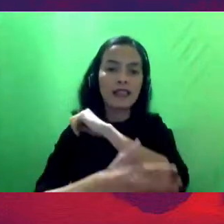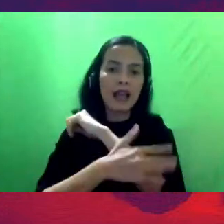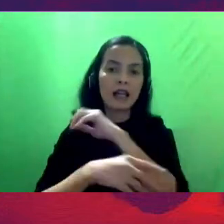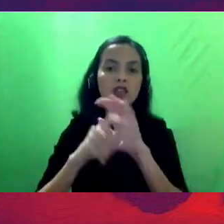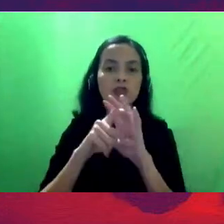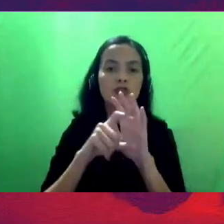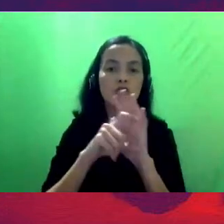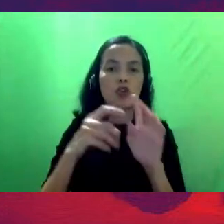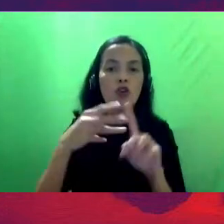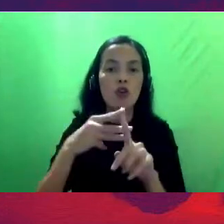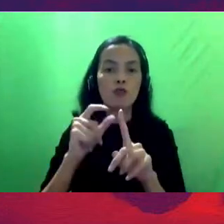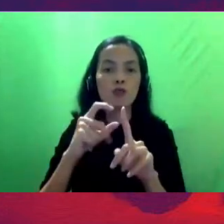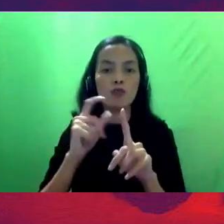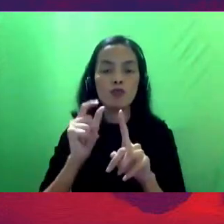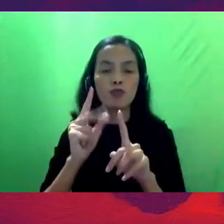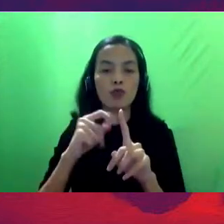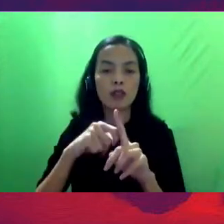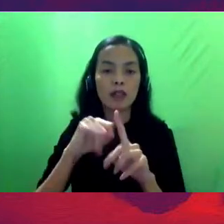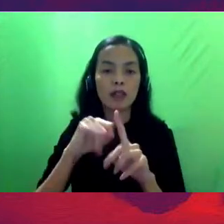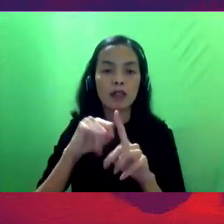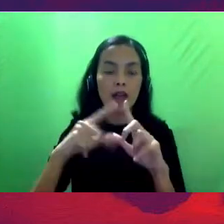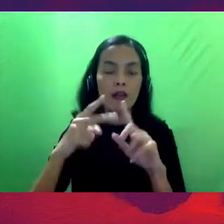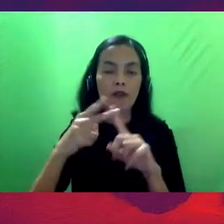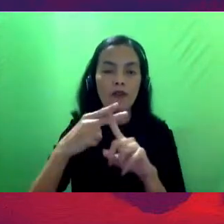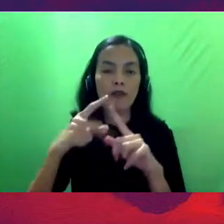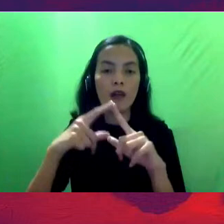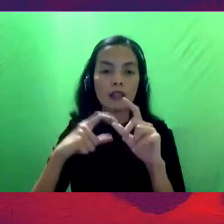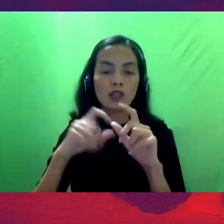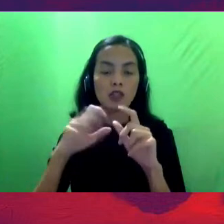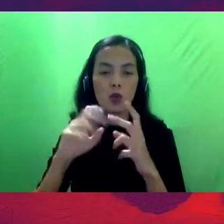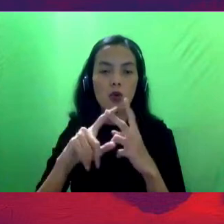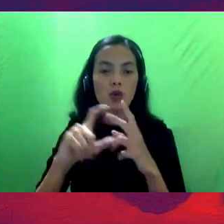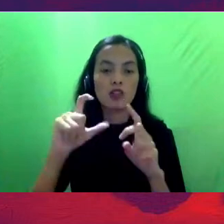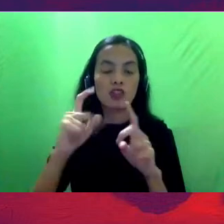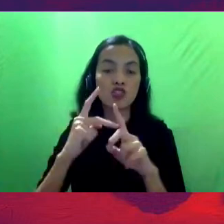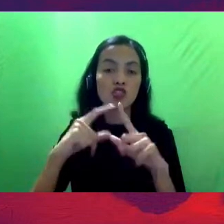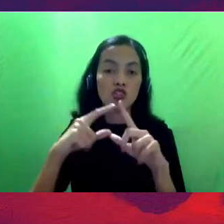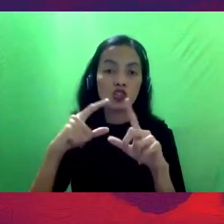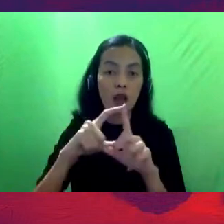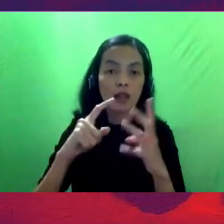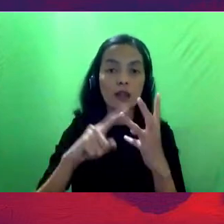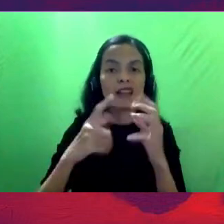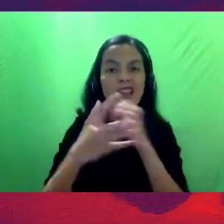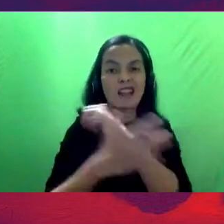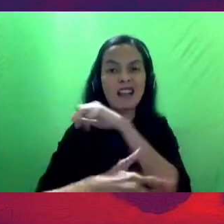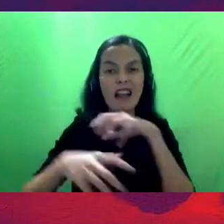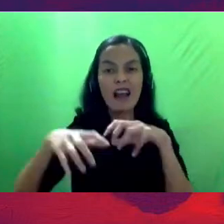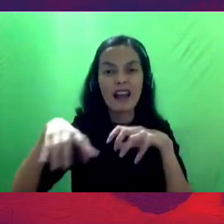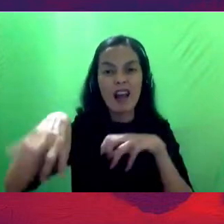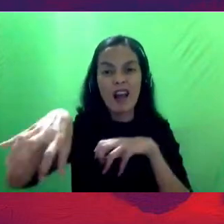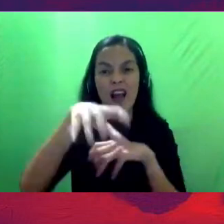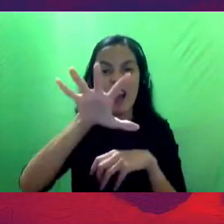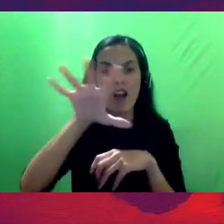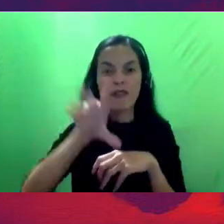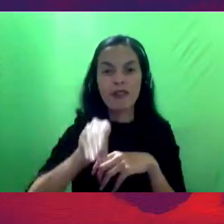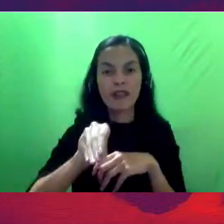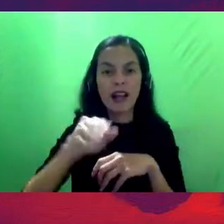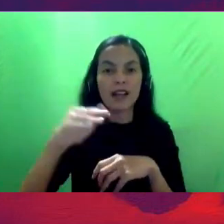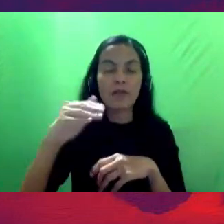Chad, Central African Republic that make up the poorer group of countries, while countries